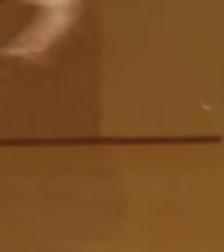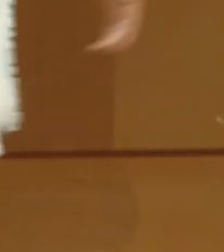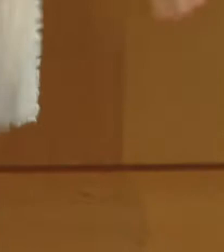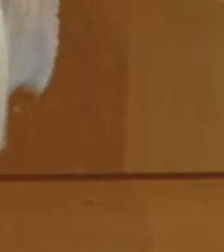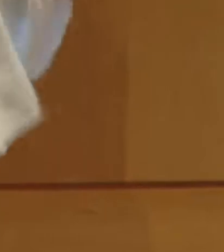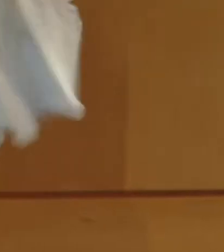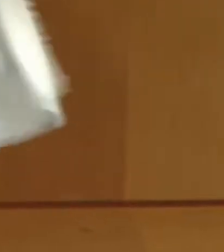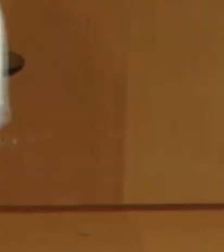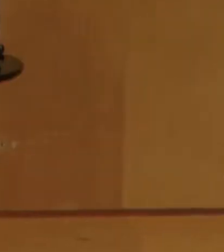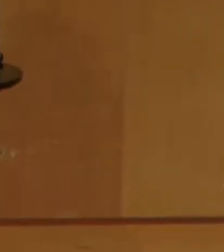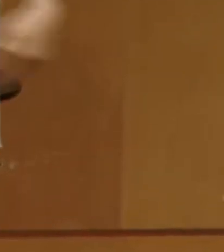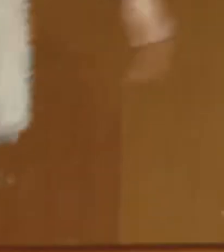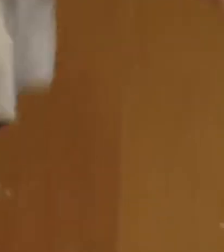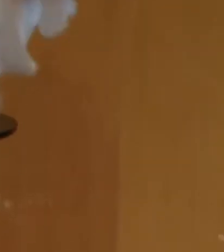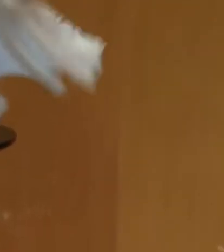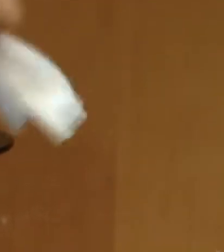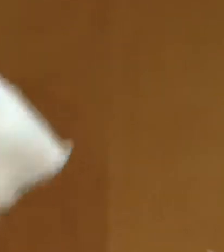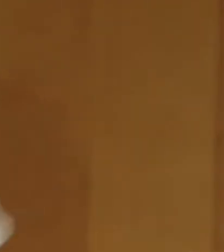and it's like, yeah,